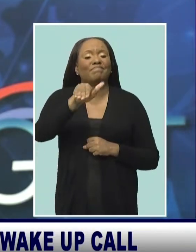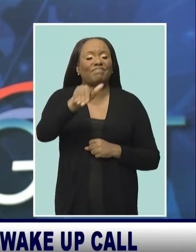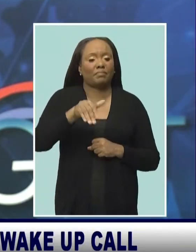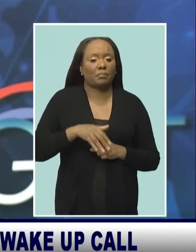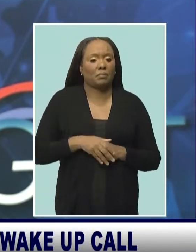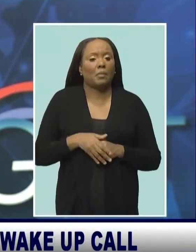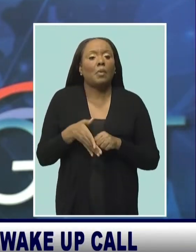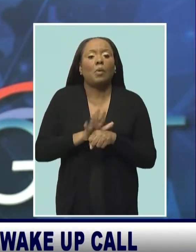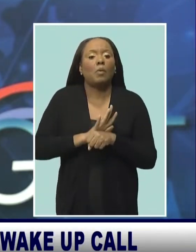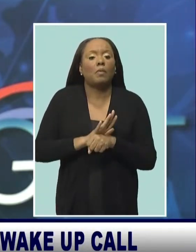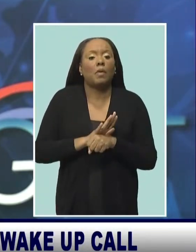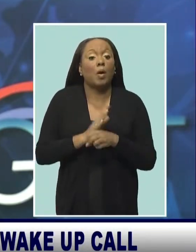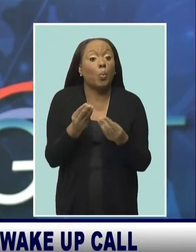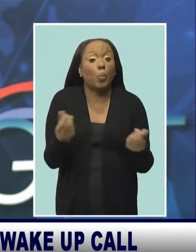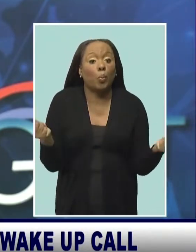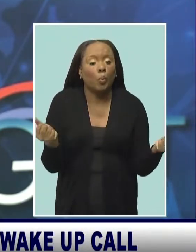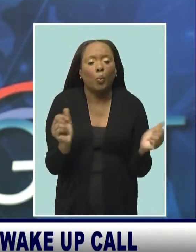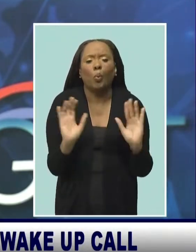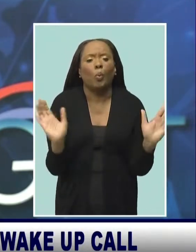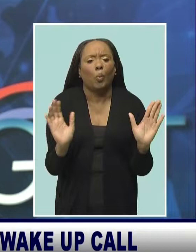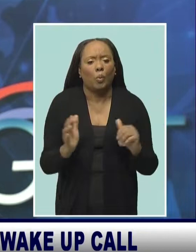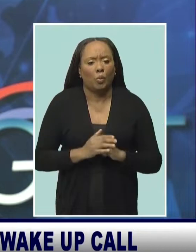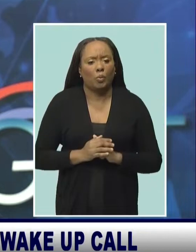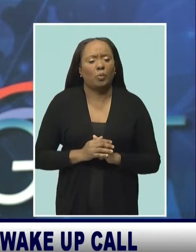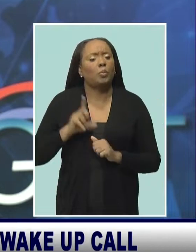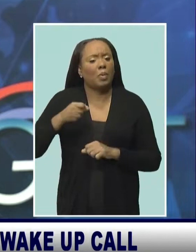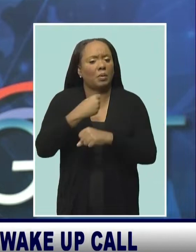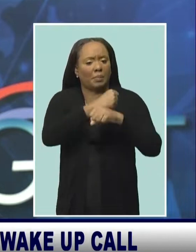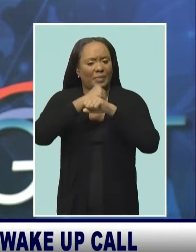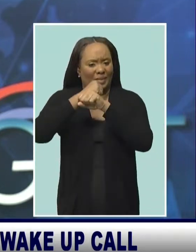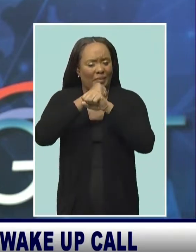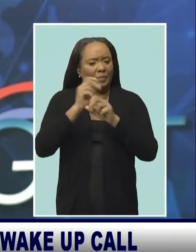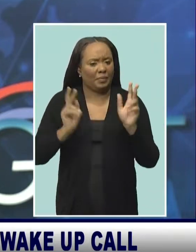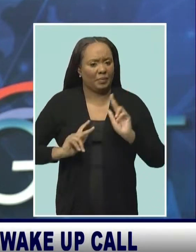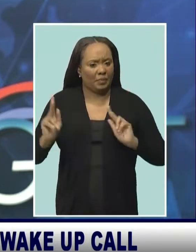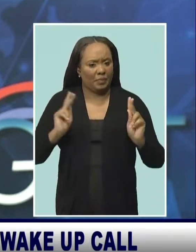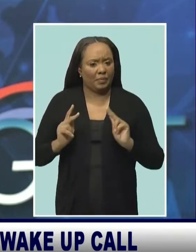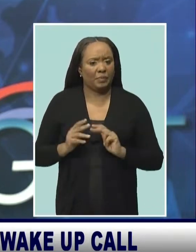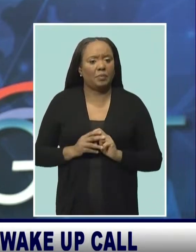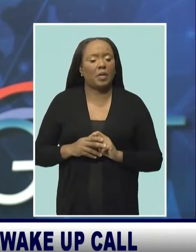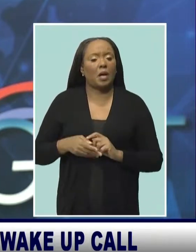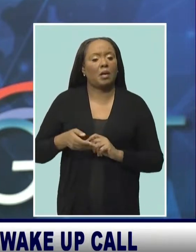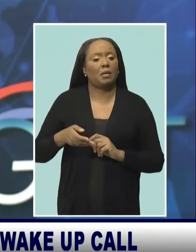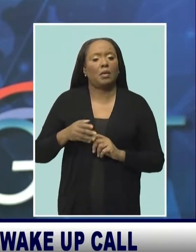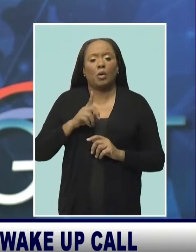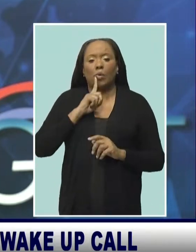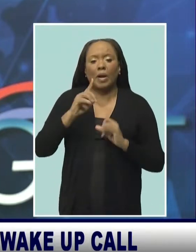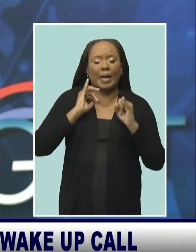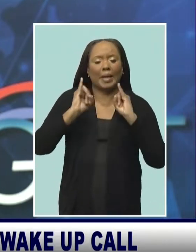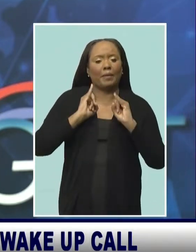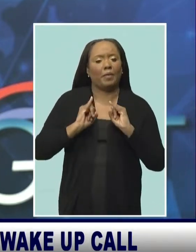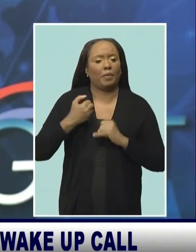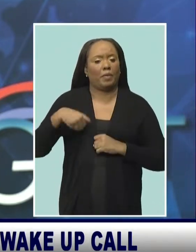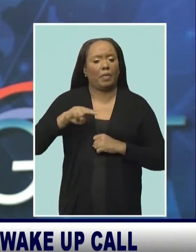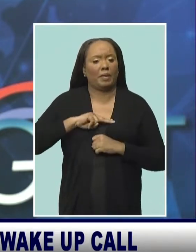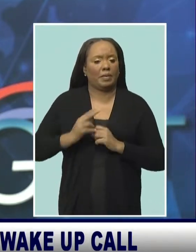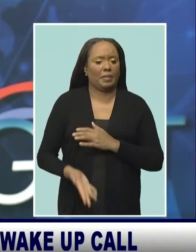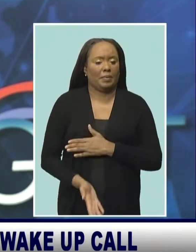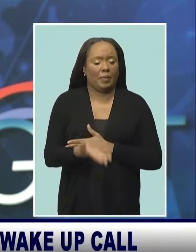not gone away, and those that are vulnerable must be protected. Dr. Williams was a guest on CBC TV8's Morning